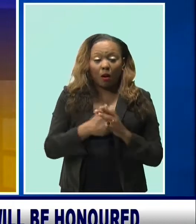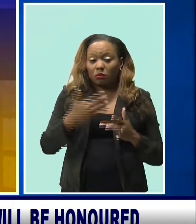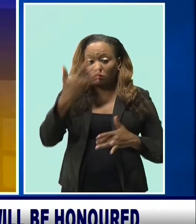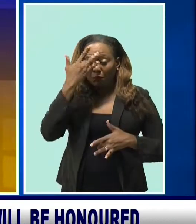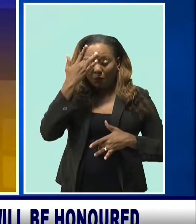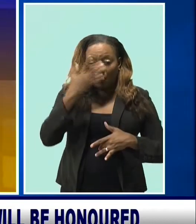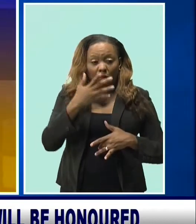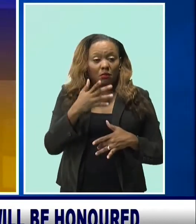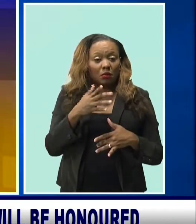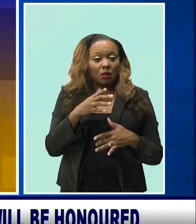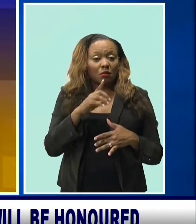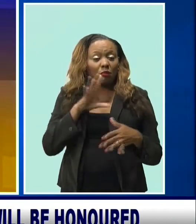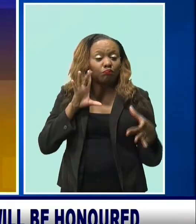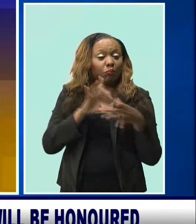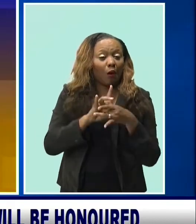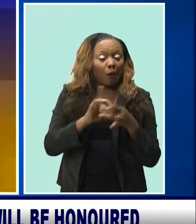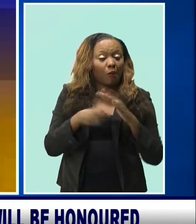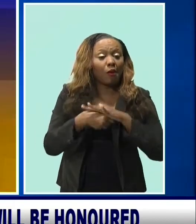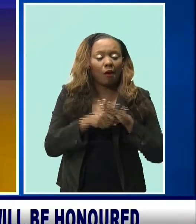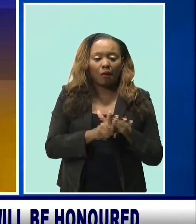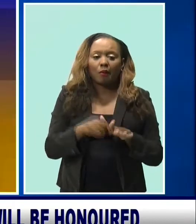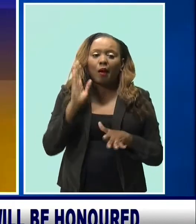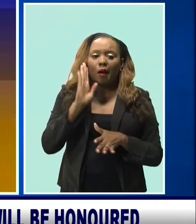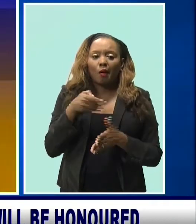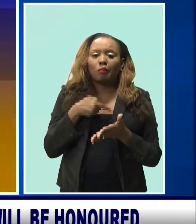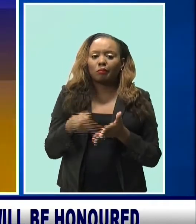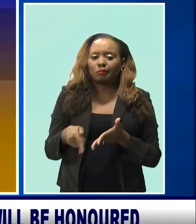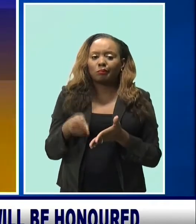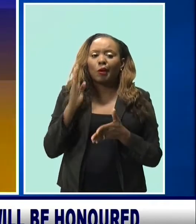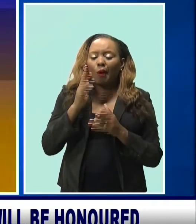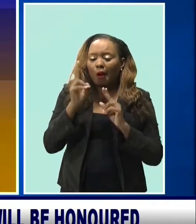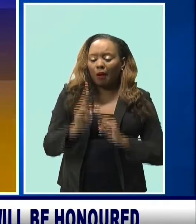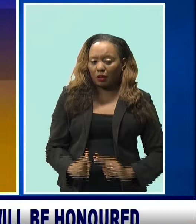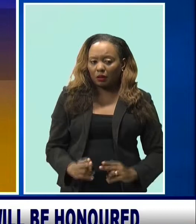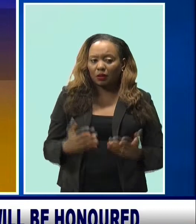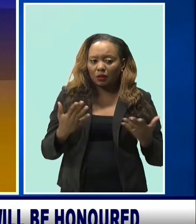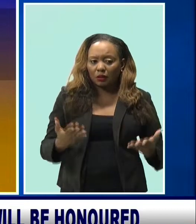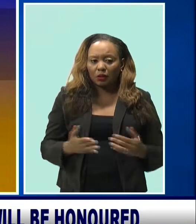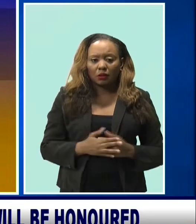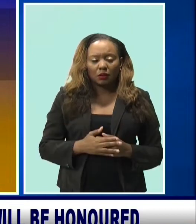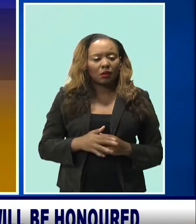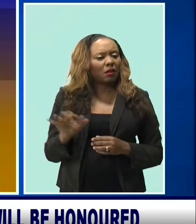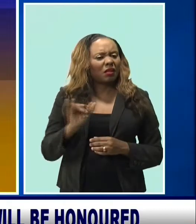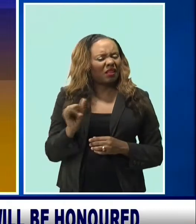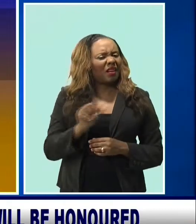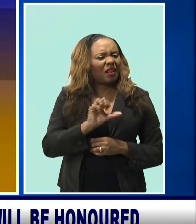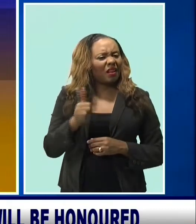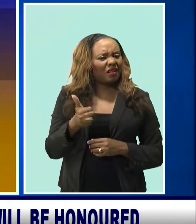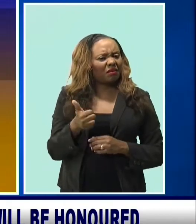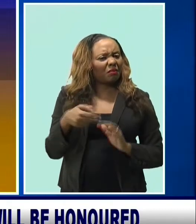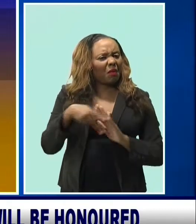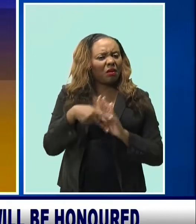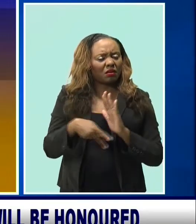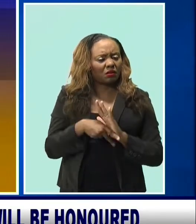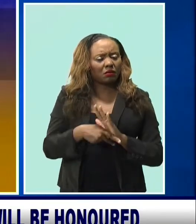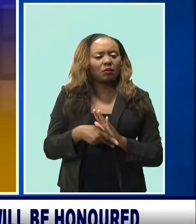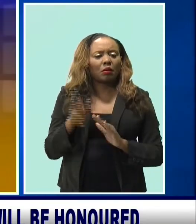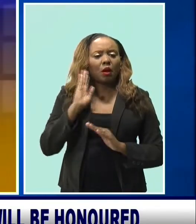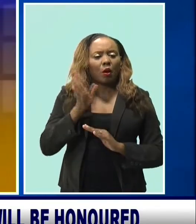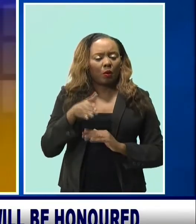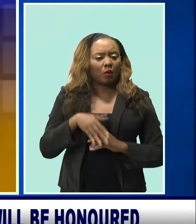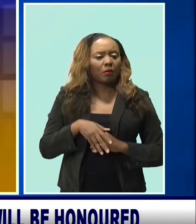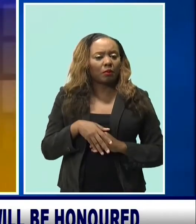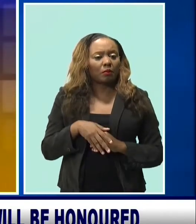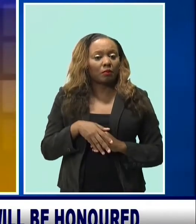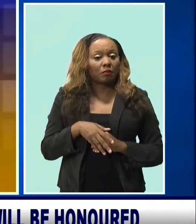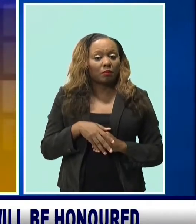will be honored by sagicor as outlined in their existing policies and if they are unsure as to what is covered